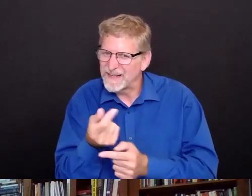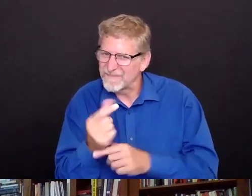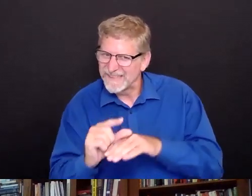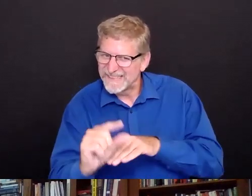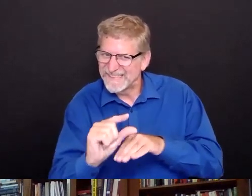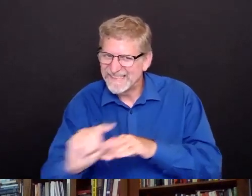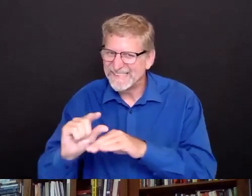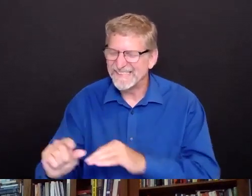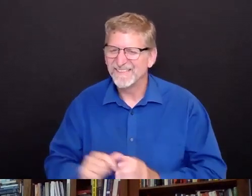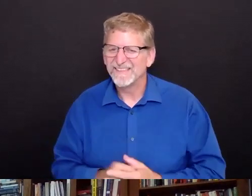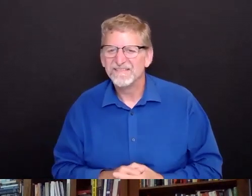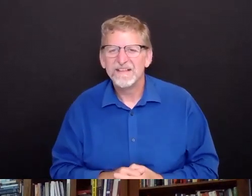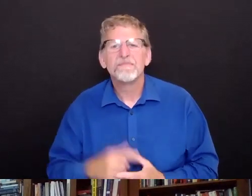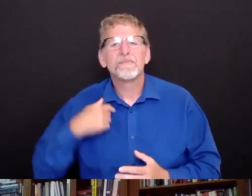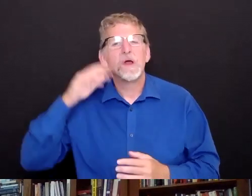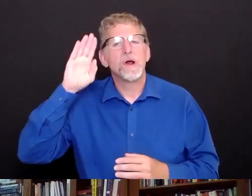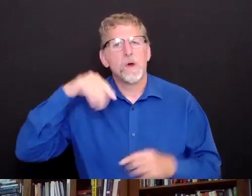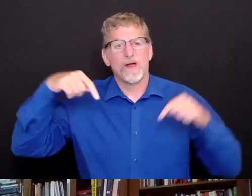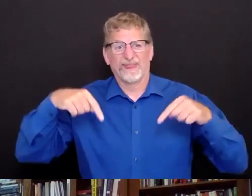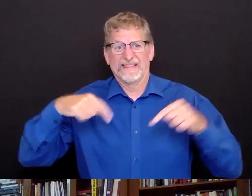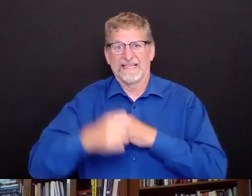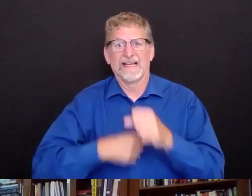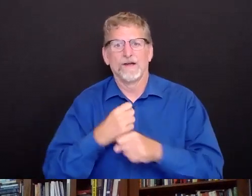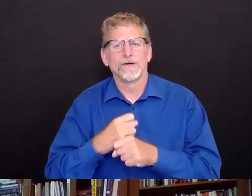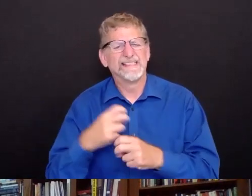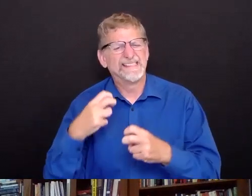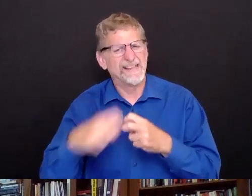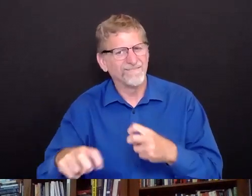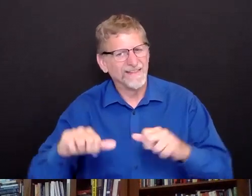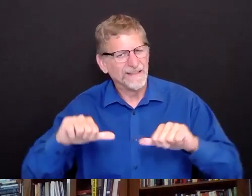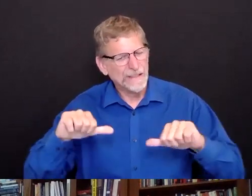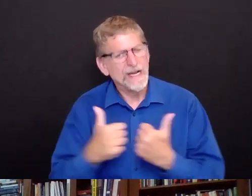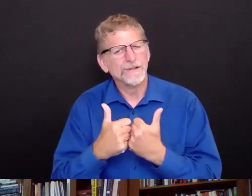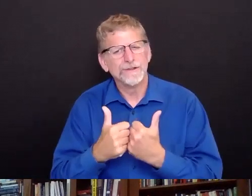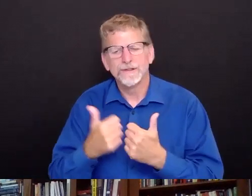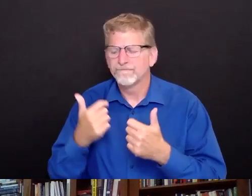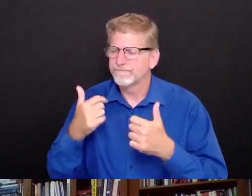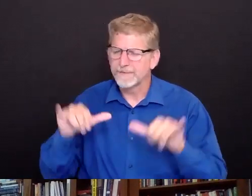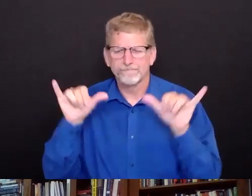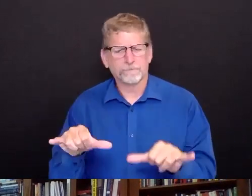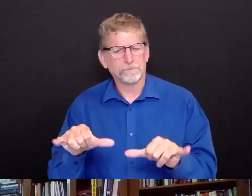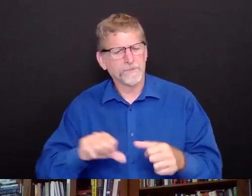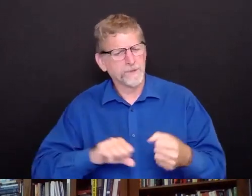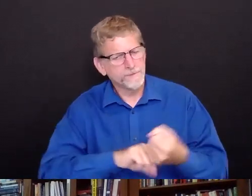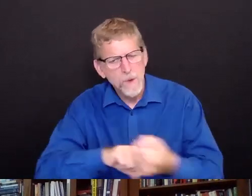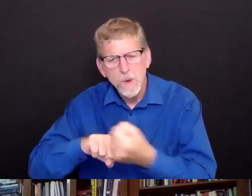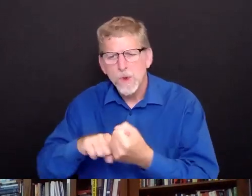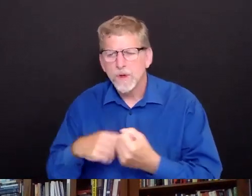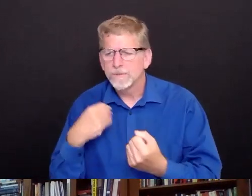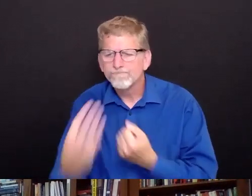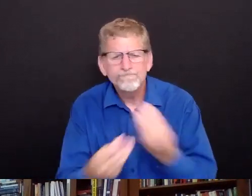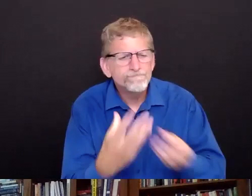we can in terms of ways in which we support postdocs to provide flexibility for delays in grant